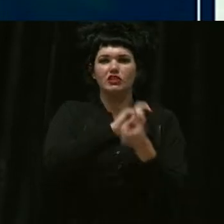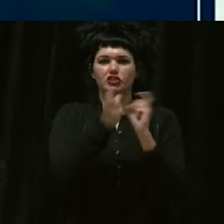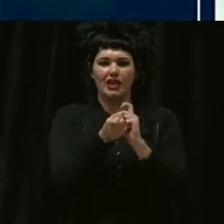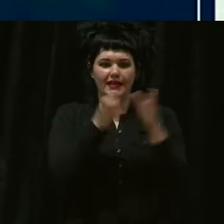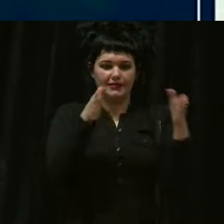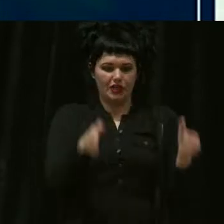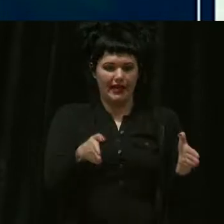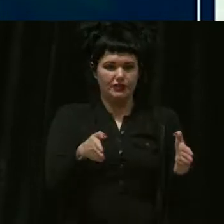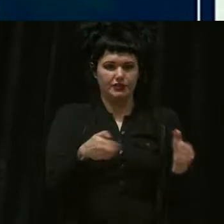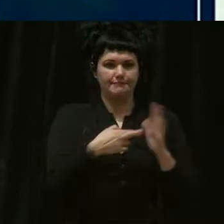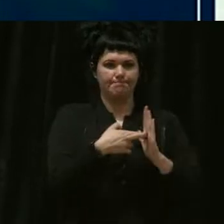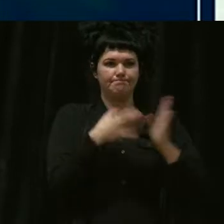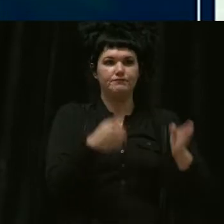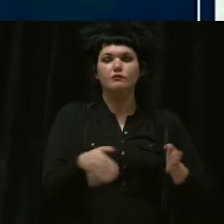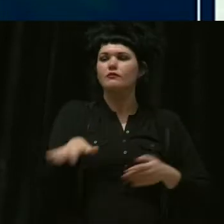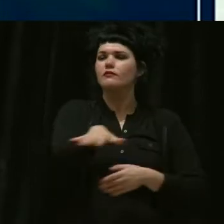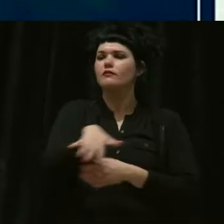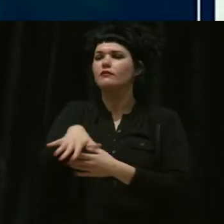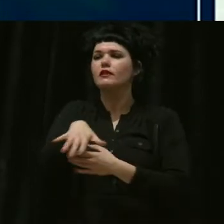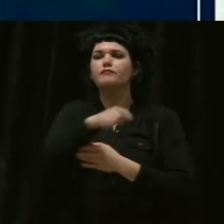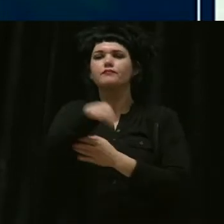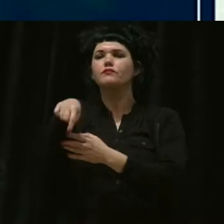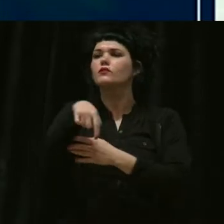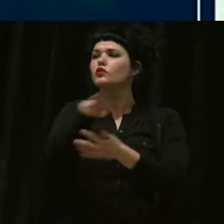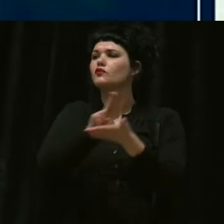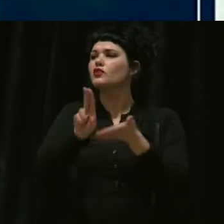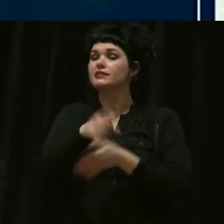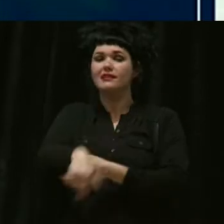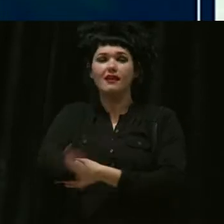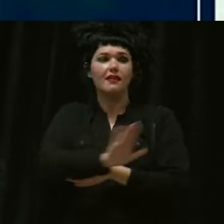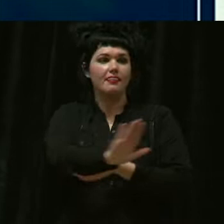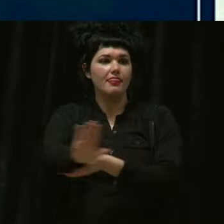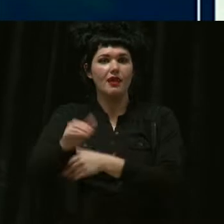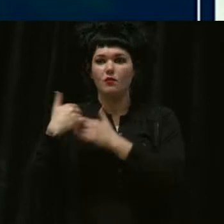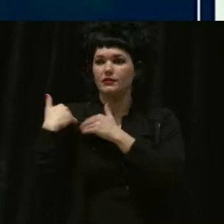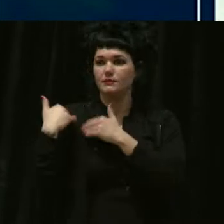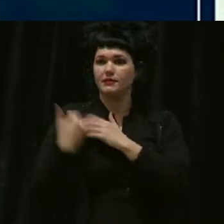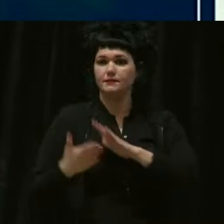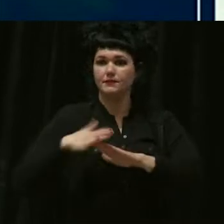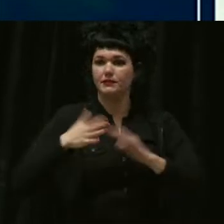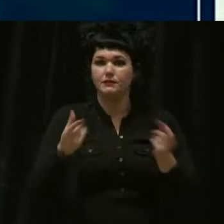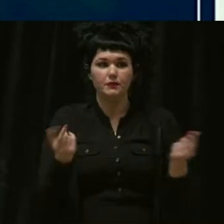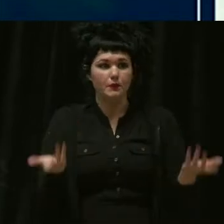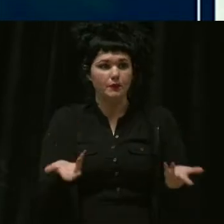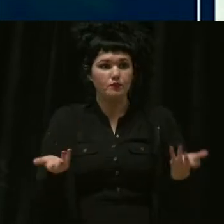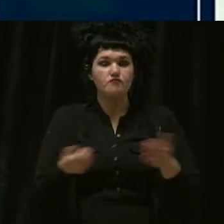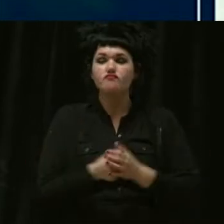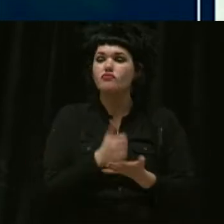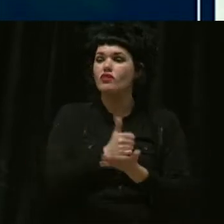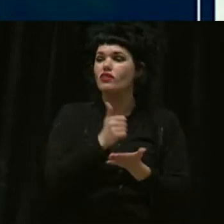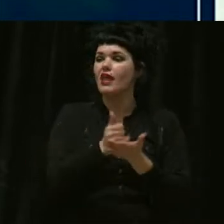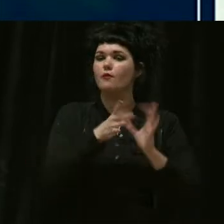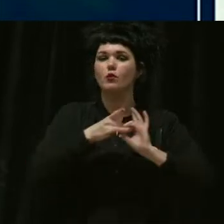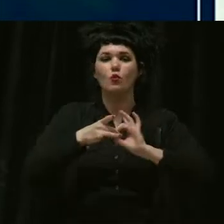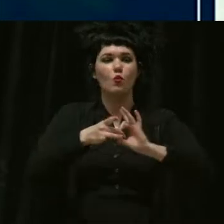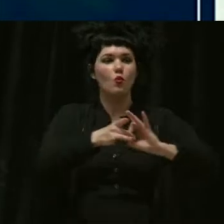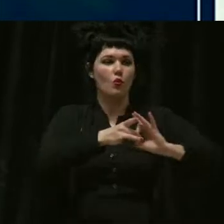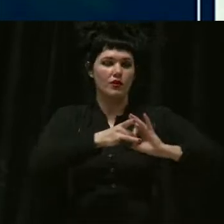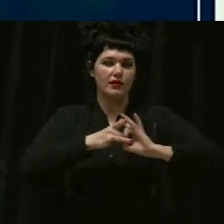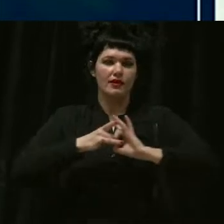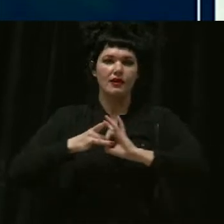the university whose responsibility is to help coordinate